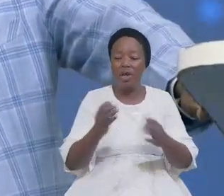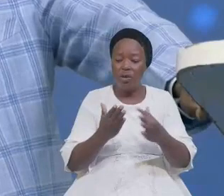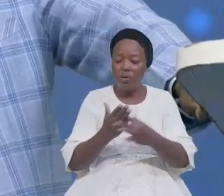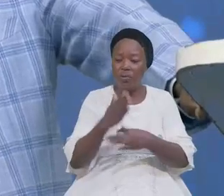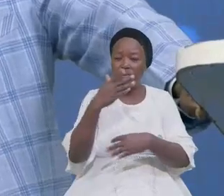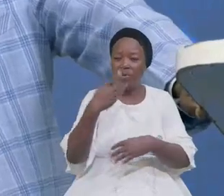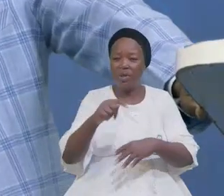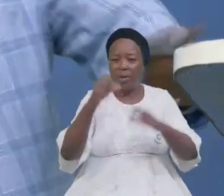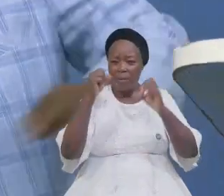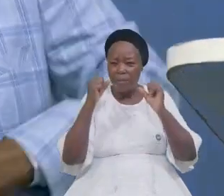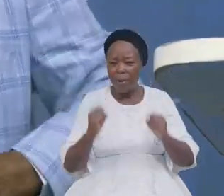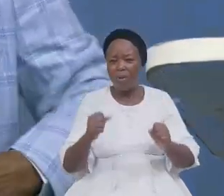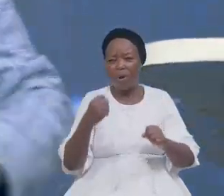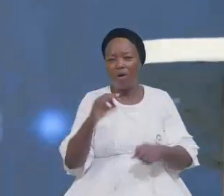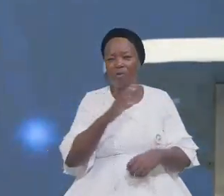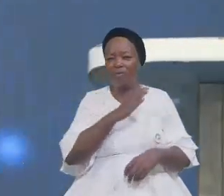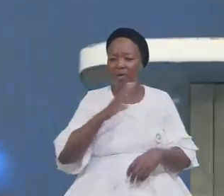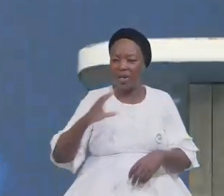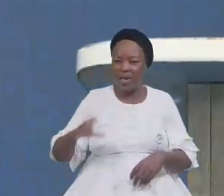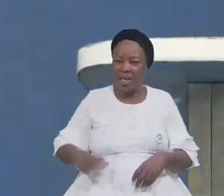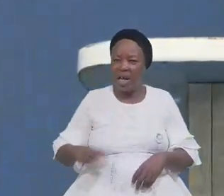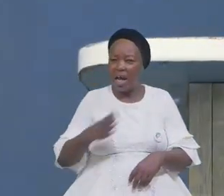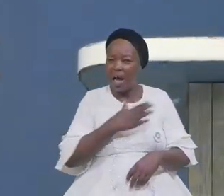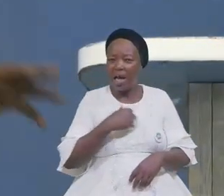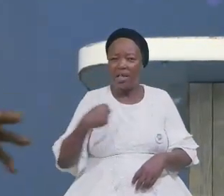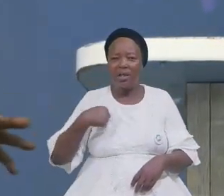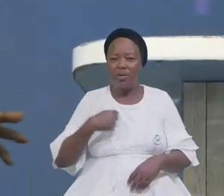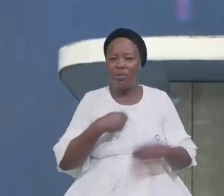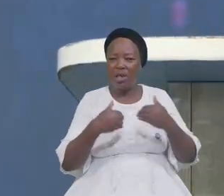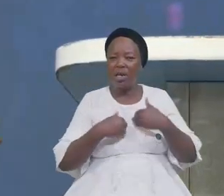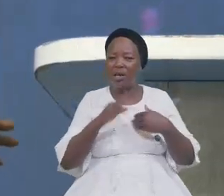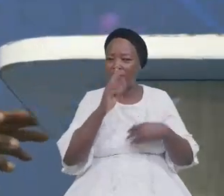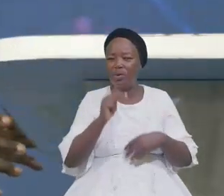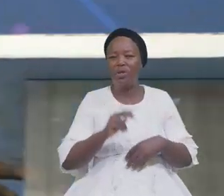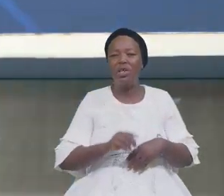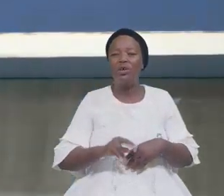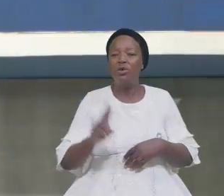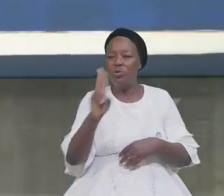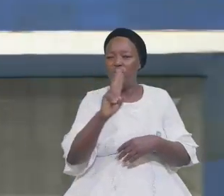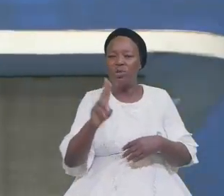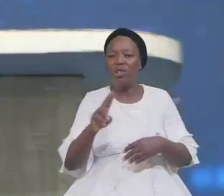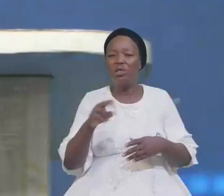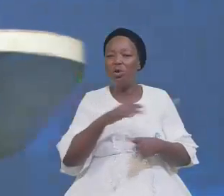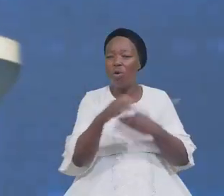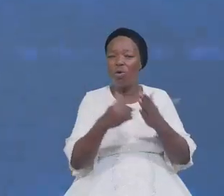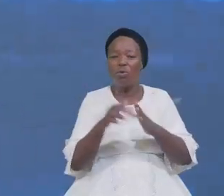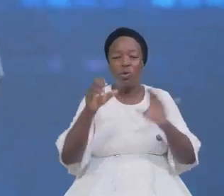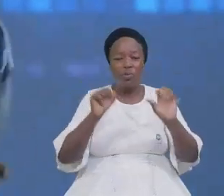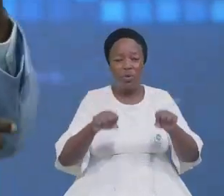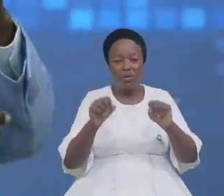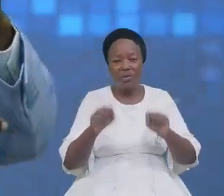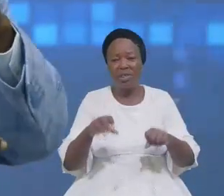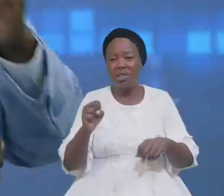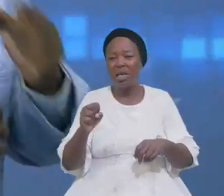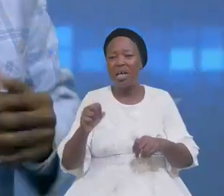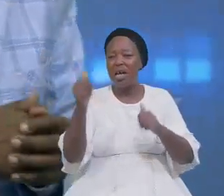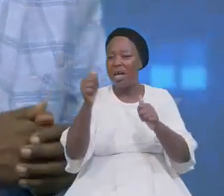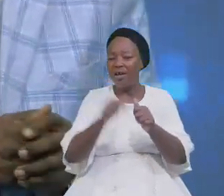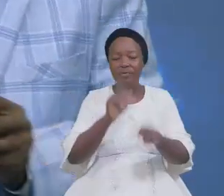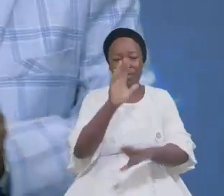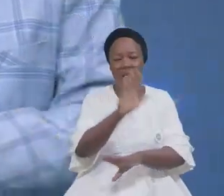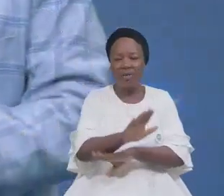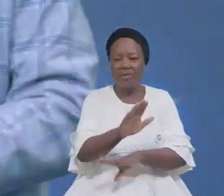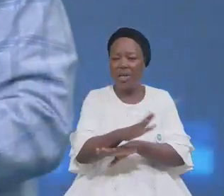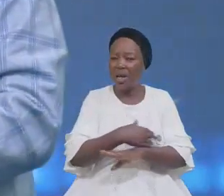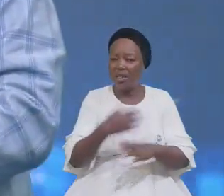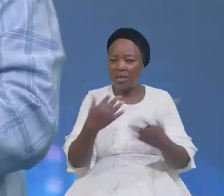power of Christ. I will be qualifying those possibilities every evening.